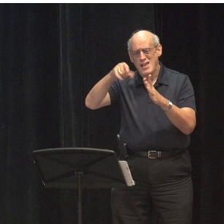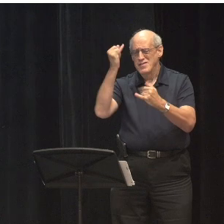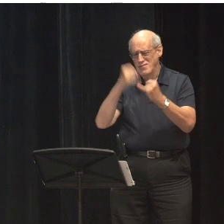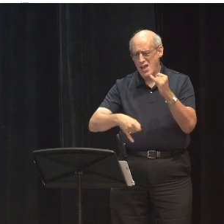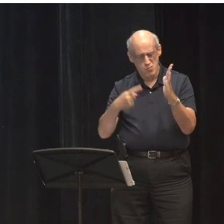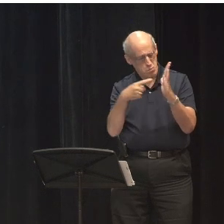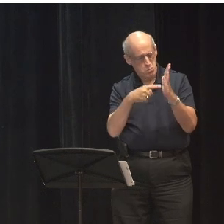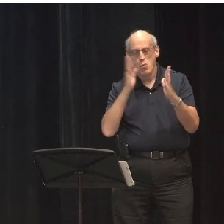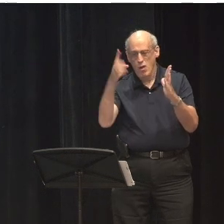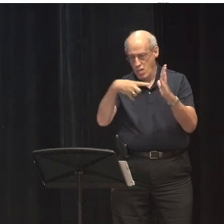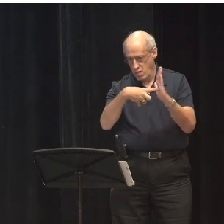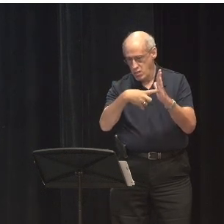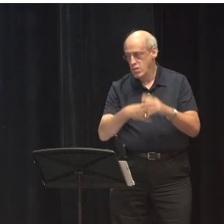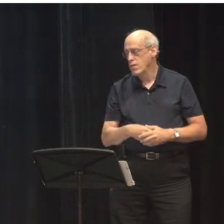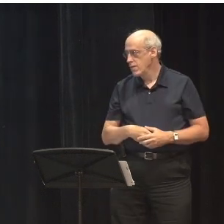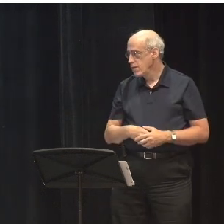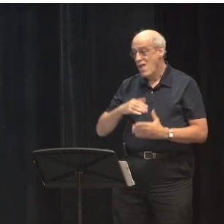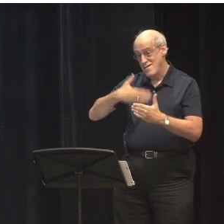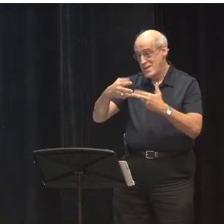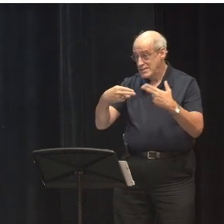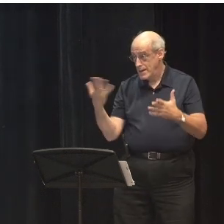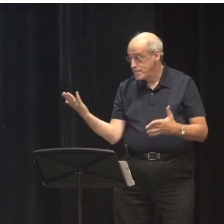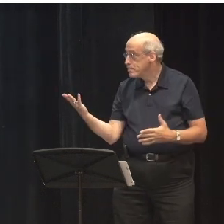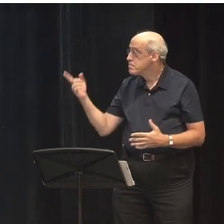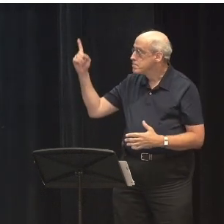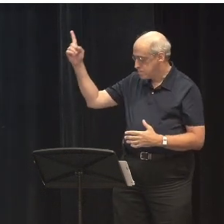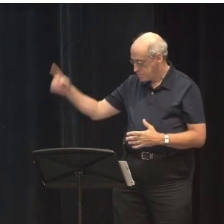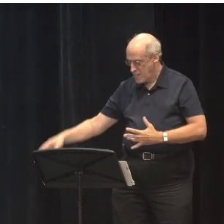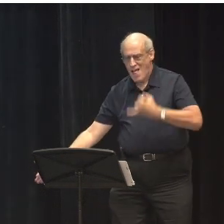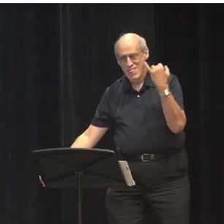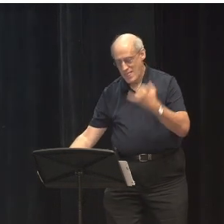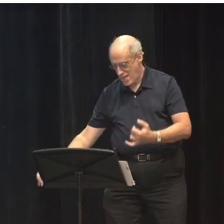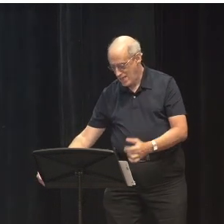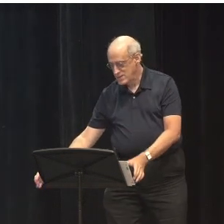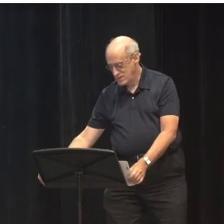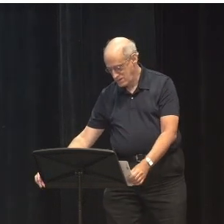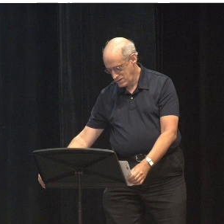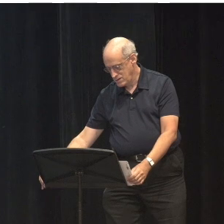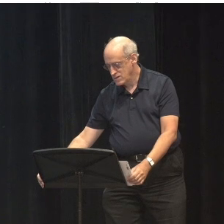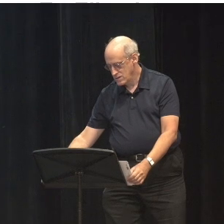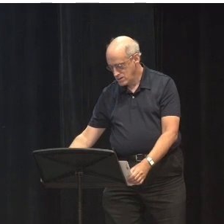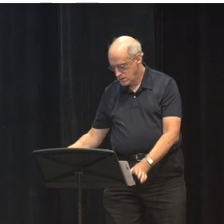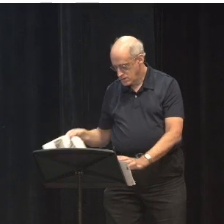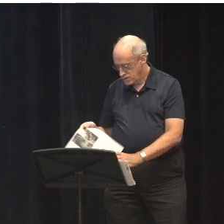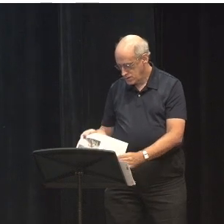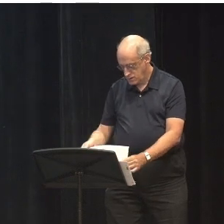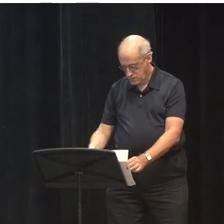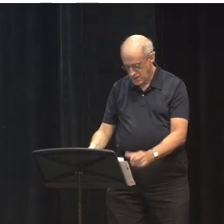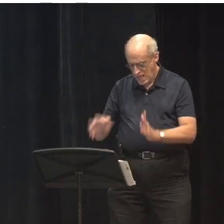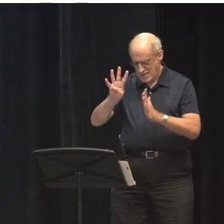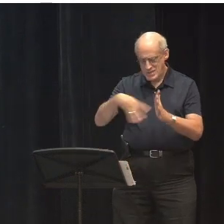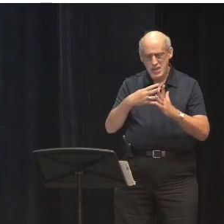impact statement. Next slide. So this is a final slide just to give you a sense of the schedule. The